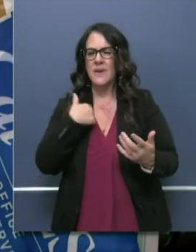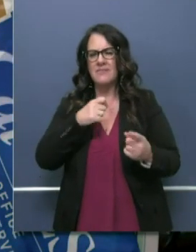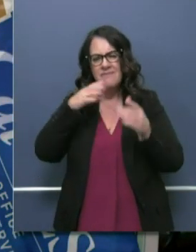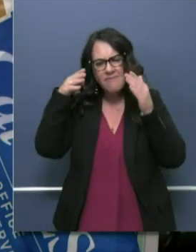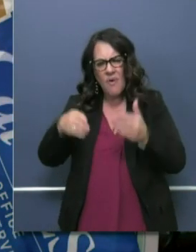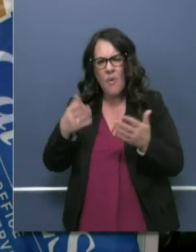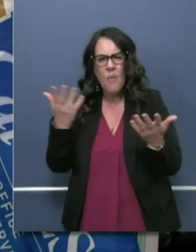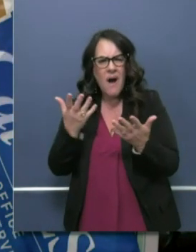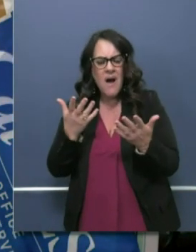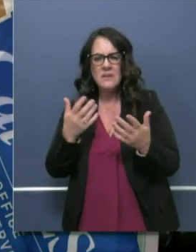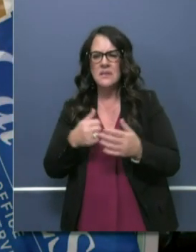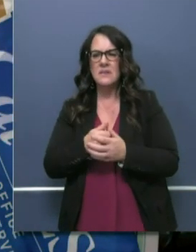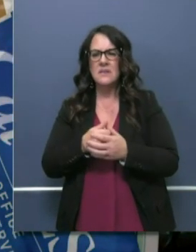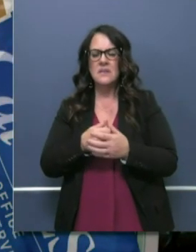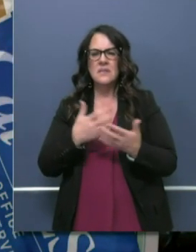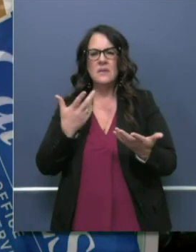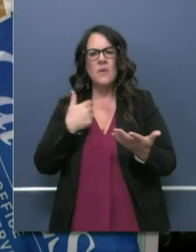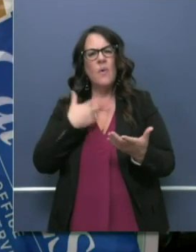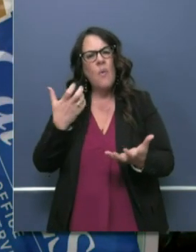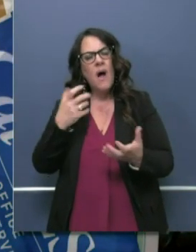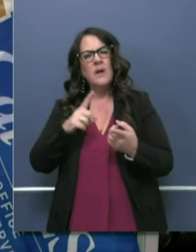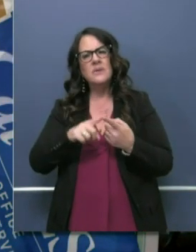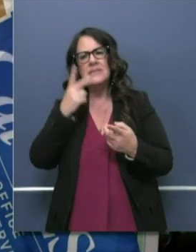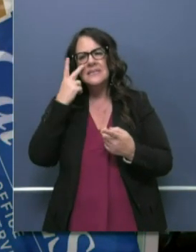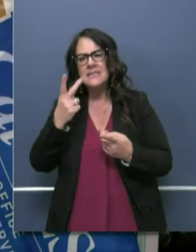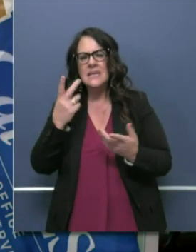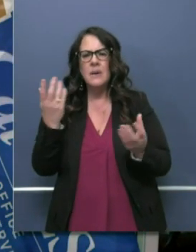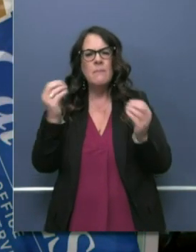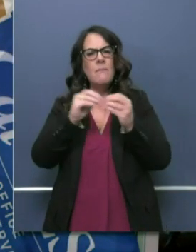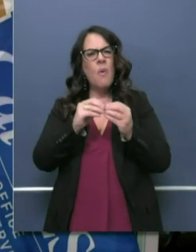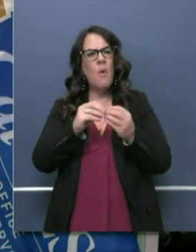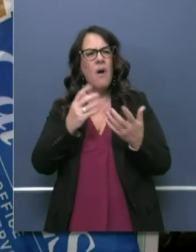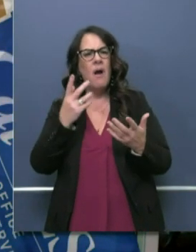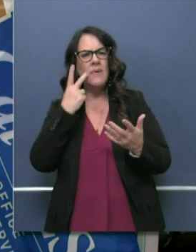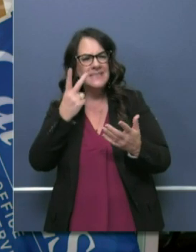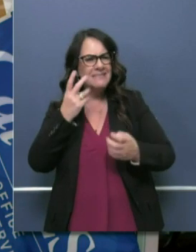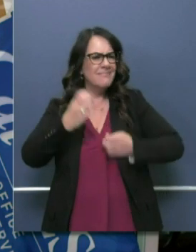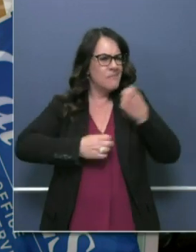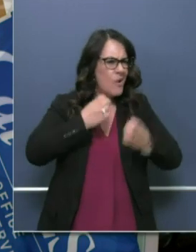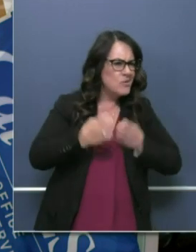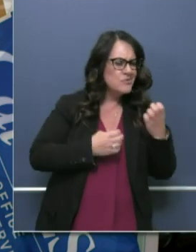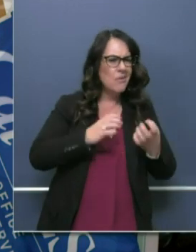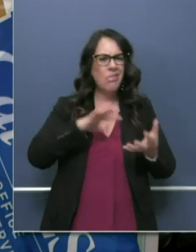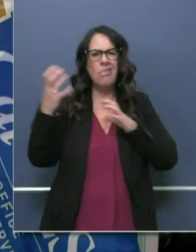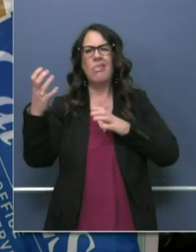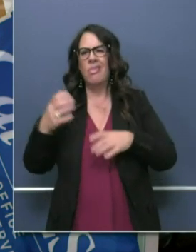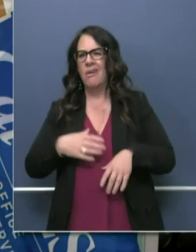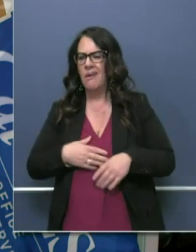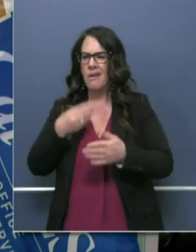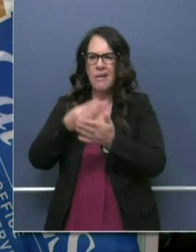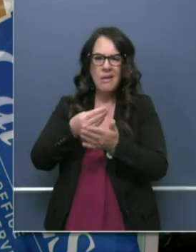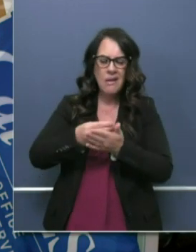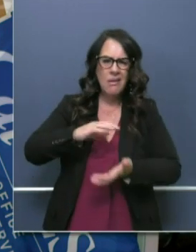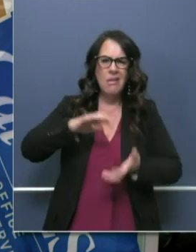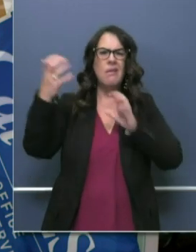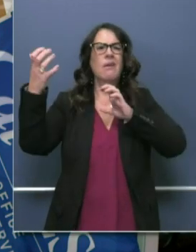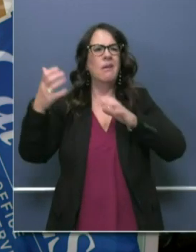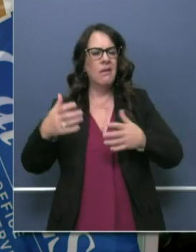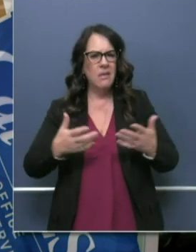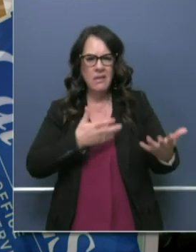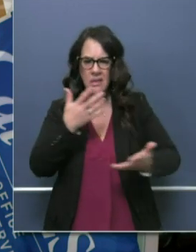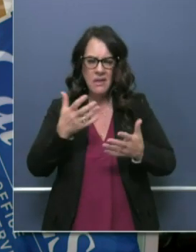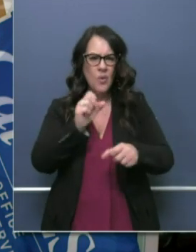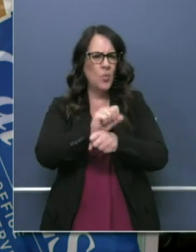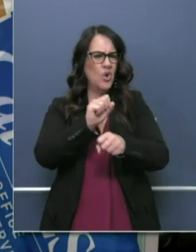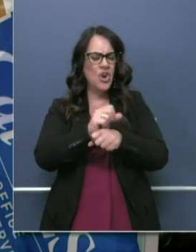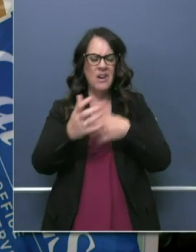making sure we reduce the social, emotional, and economic disruptions that are occurring based upon this very important stay-at-home order that we put into